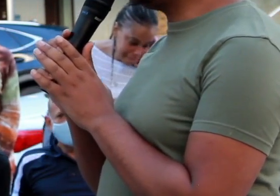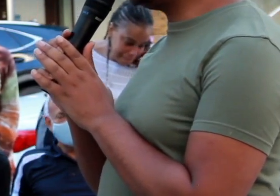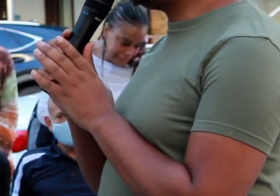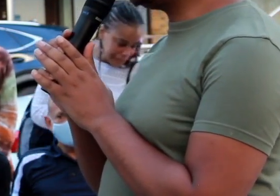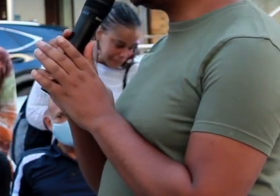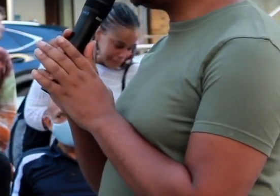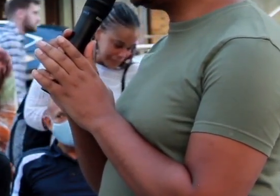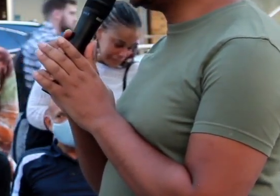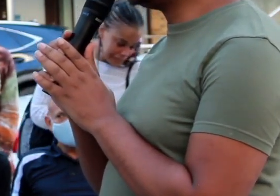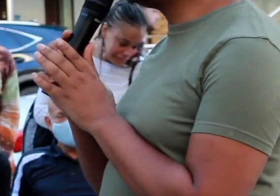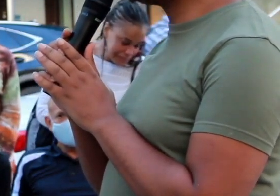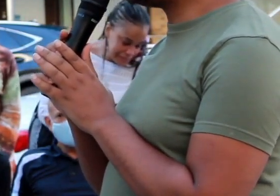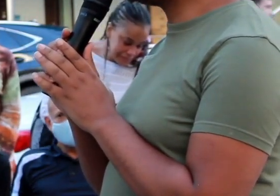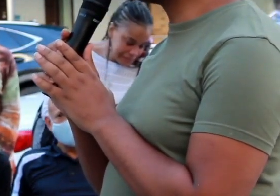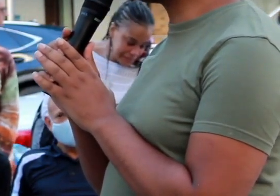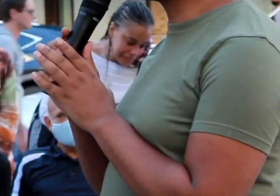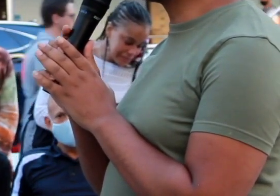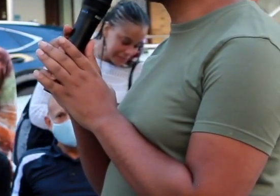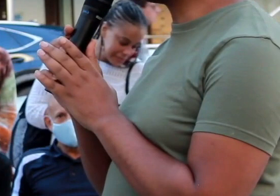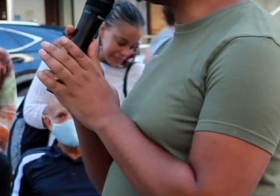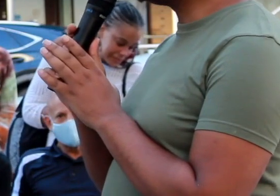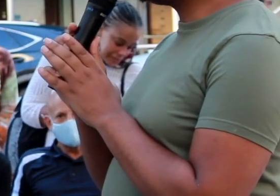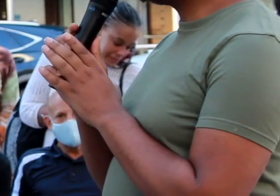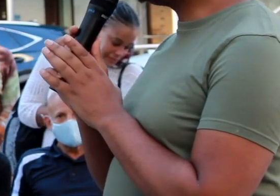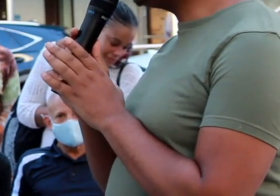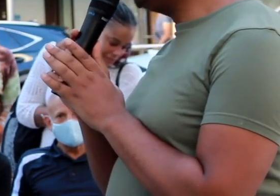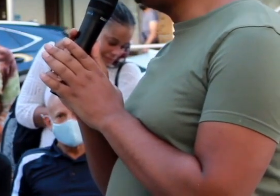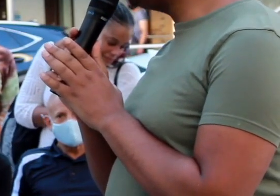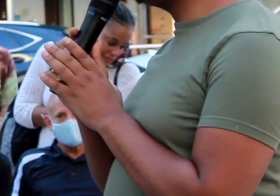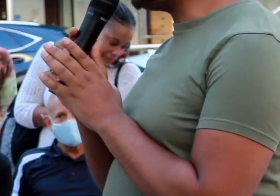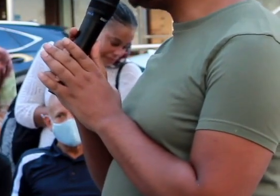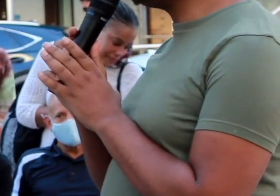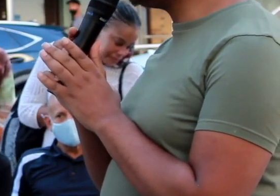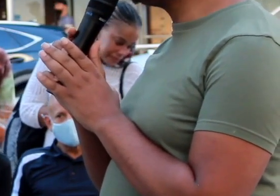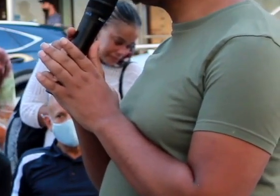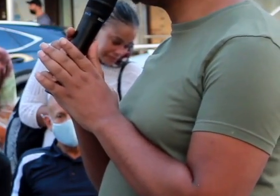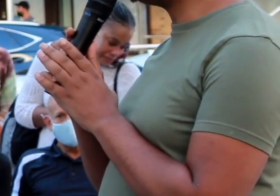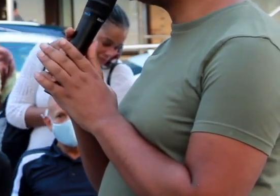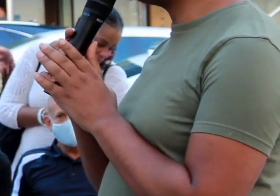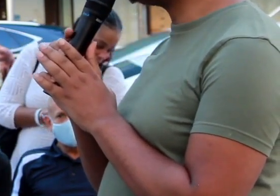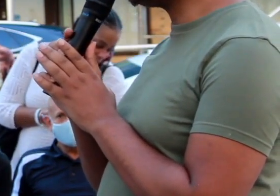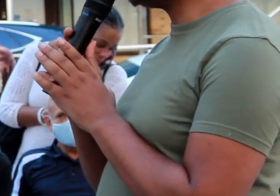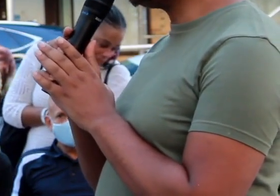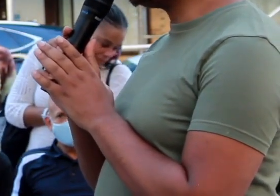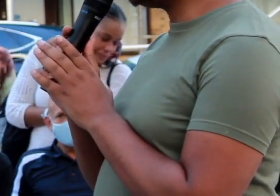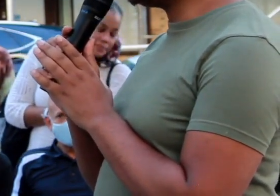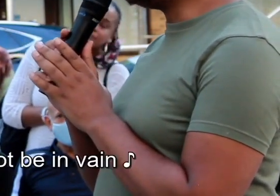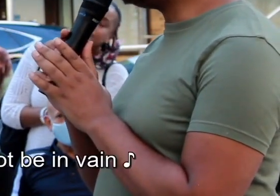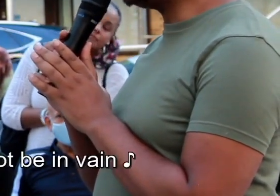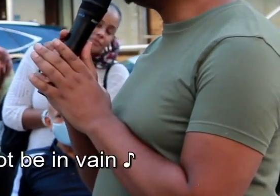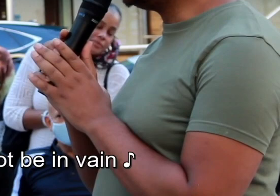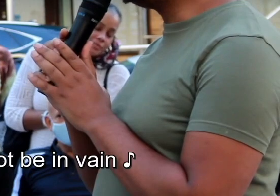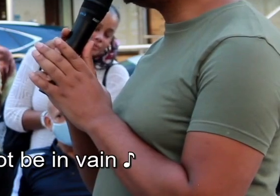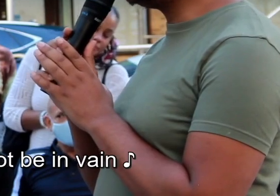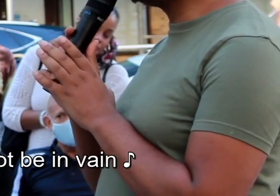somebody as I sing this old song, then